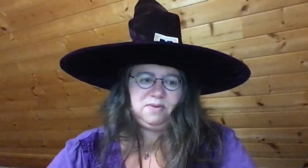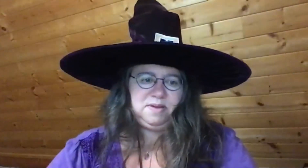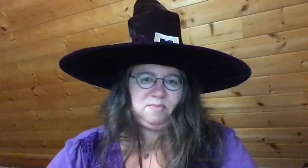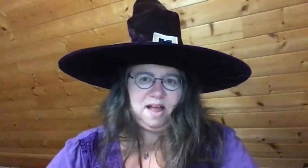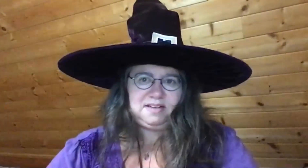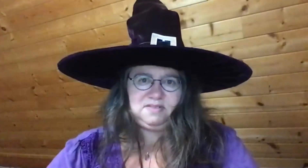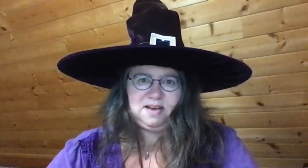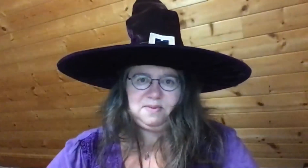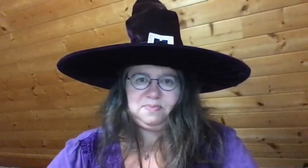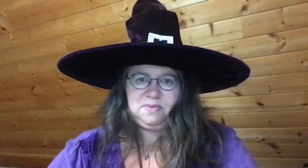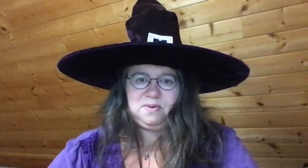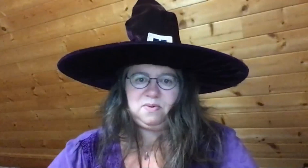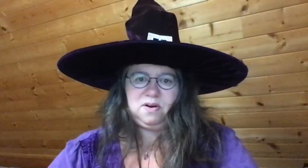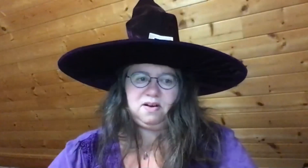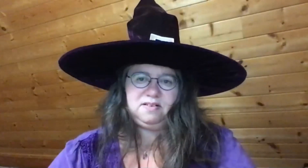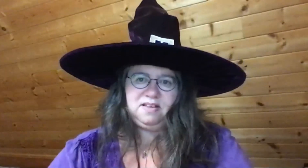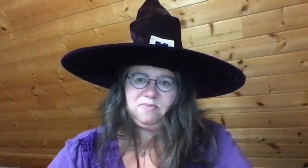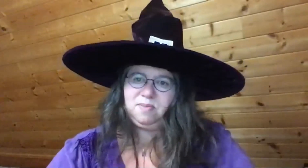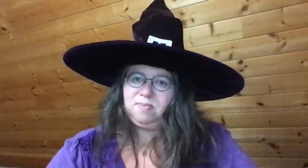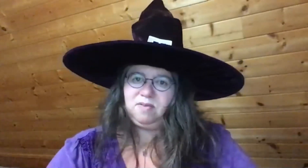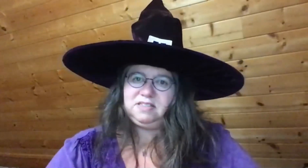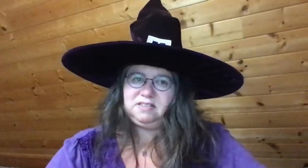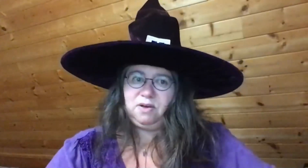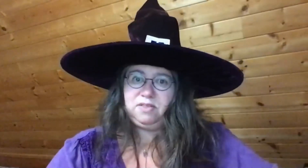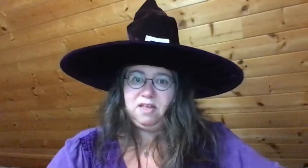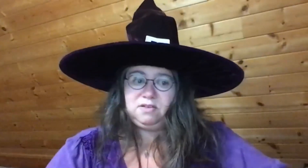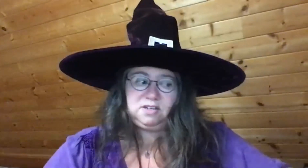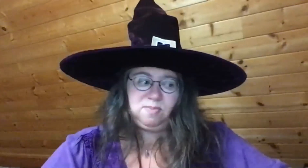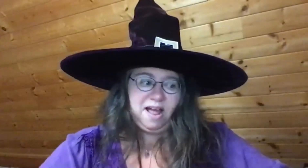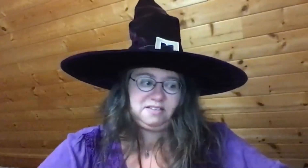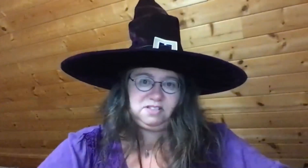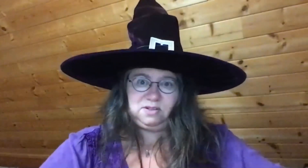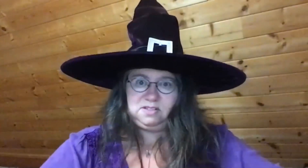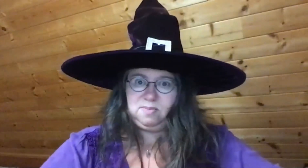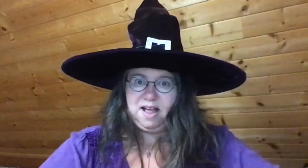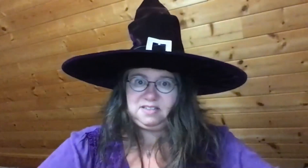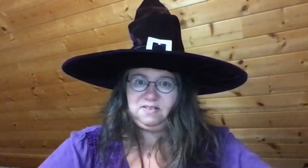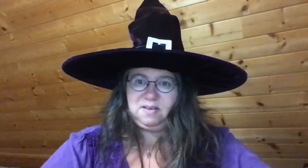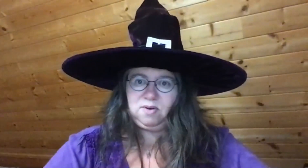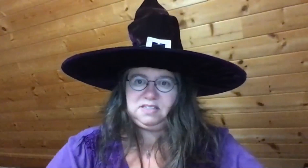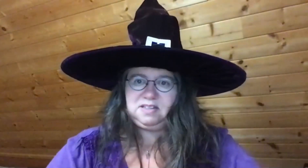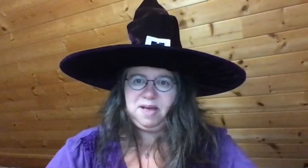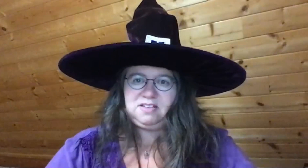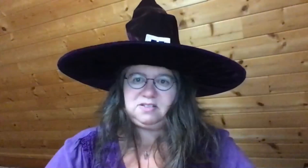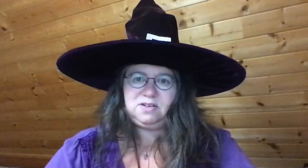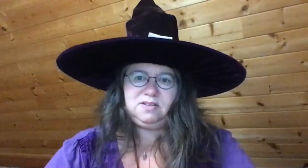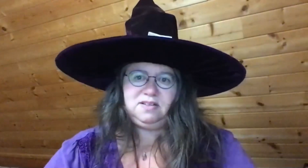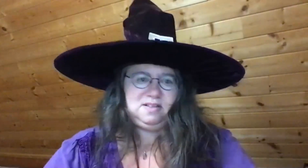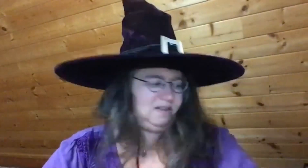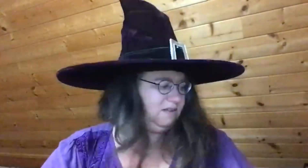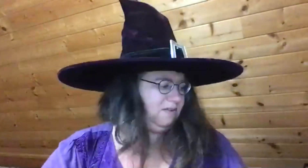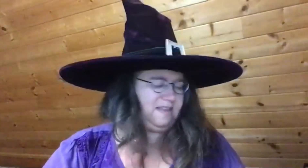yeah, anyone being more active now? Or if people are more recent, you know, those that are more active, the souls that are more active, have they more recently passed